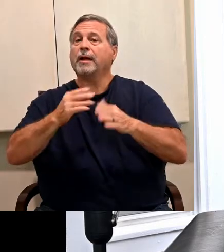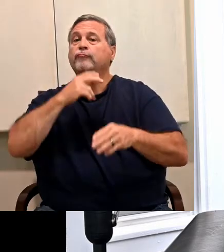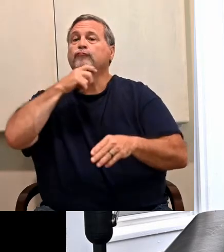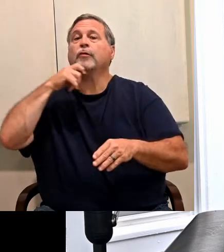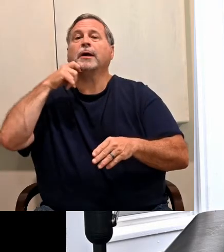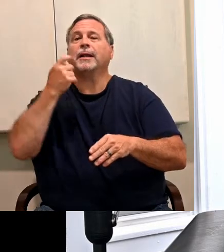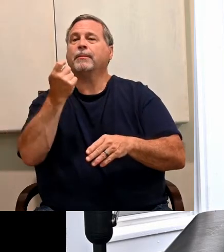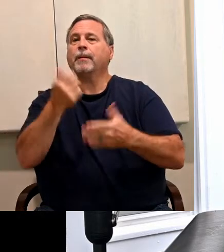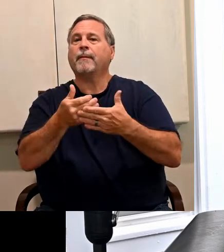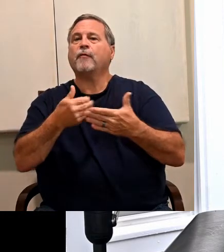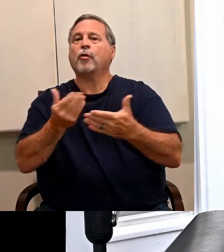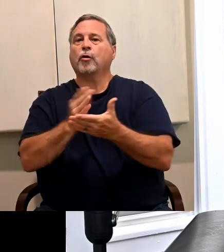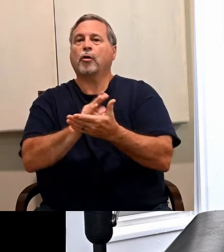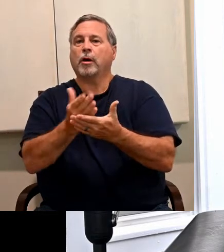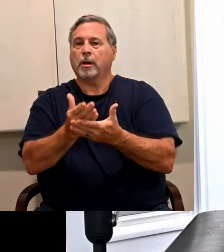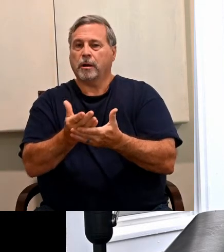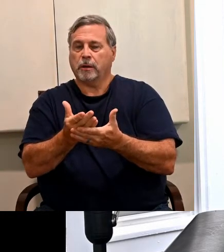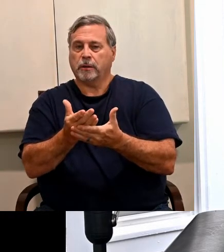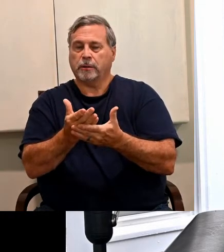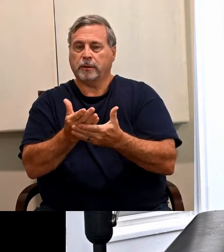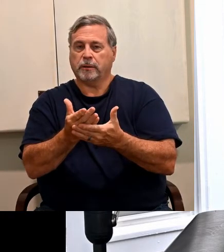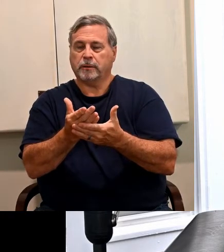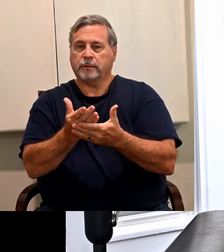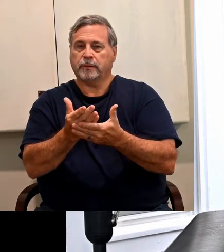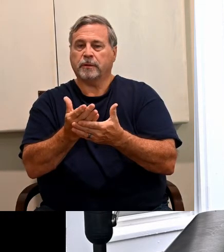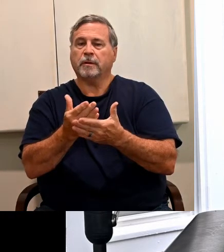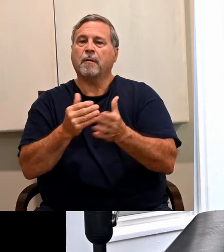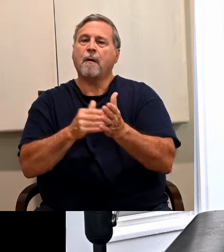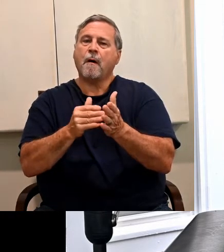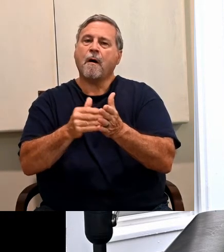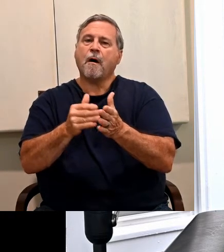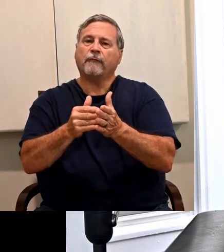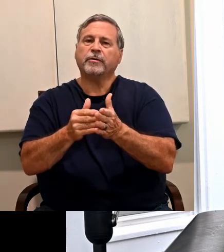to dry out a little bit before we actually started to cook it.